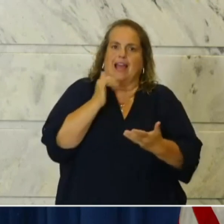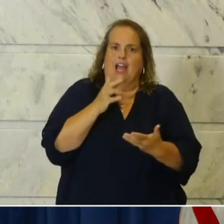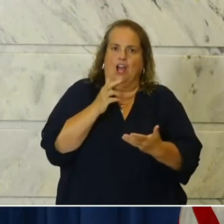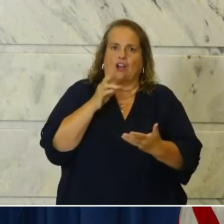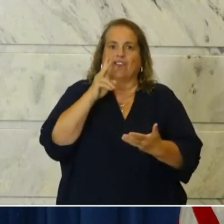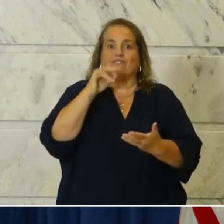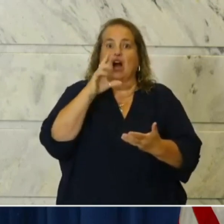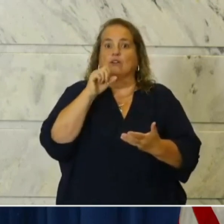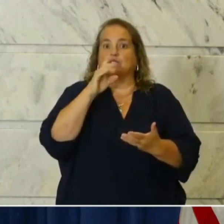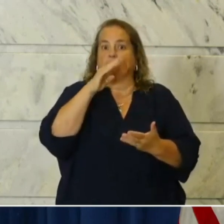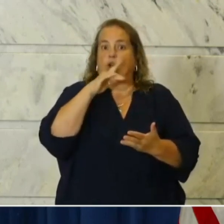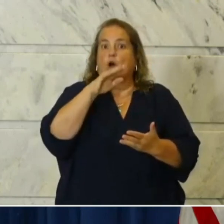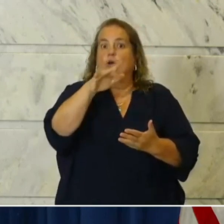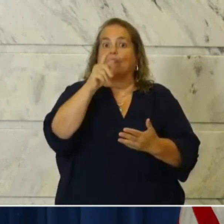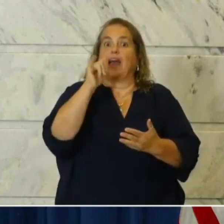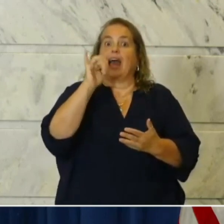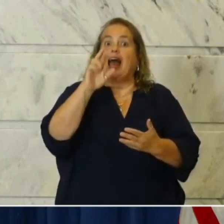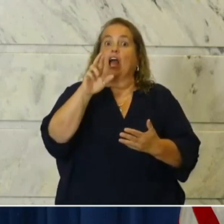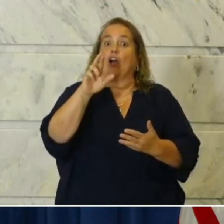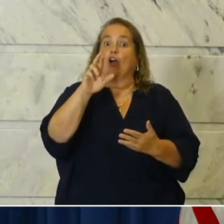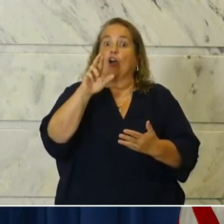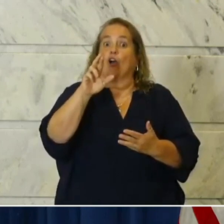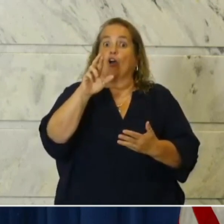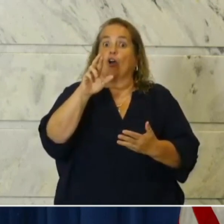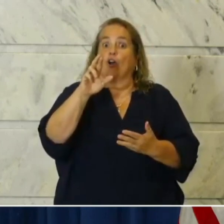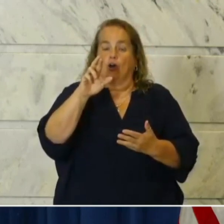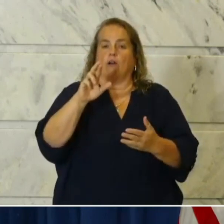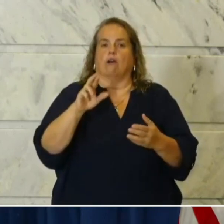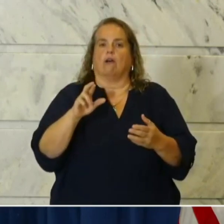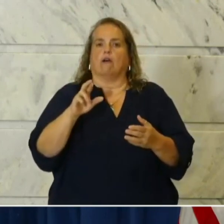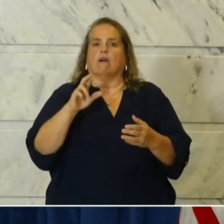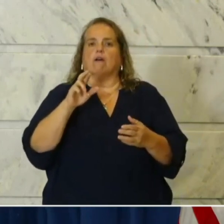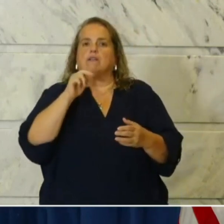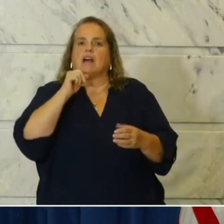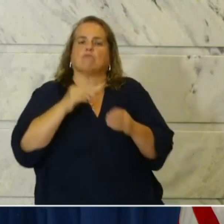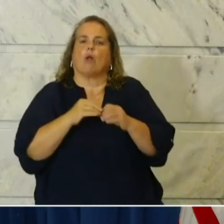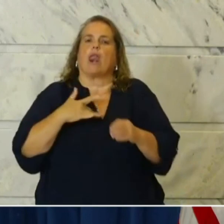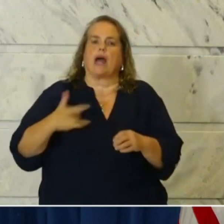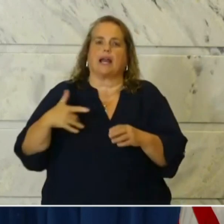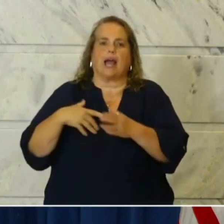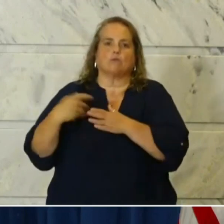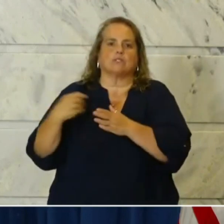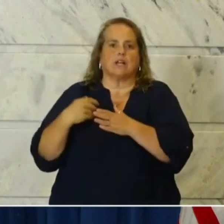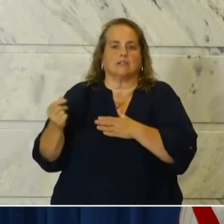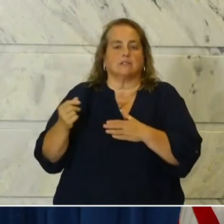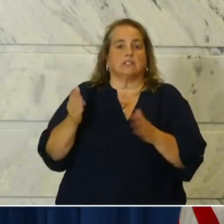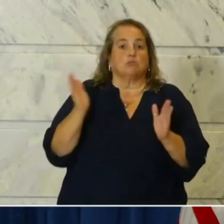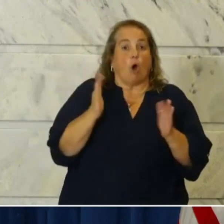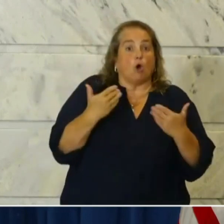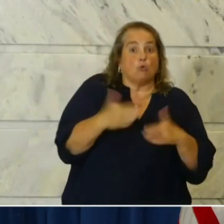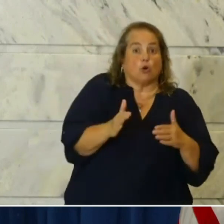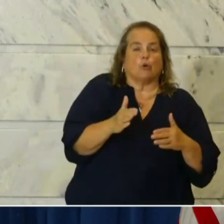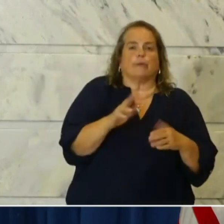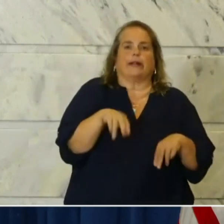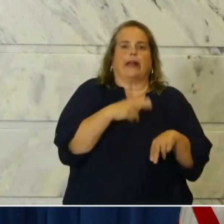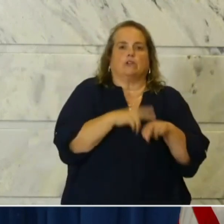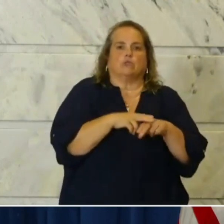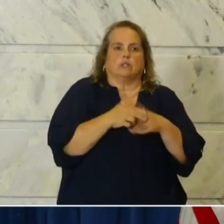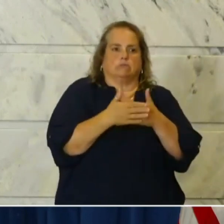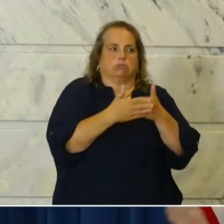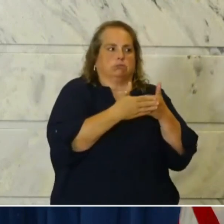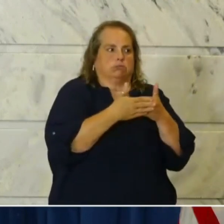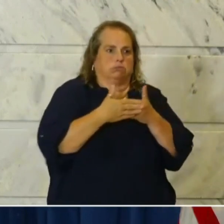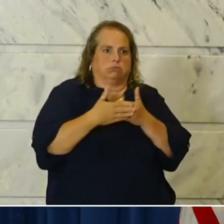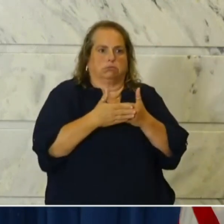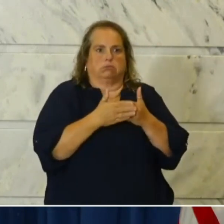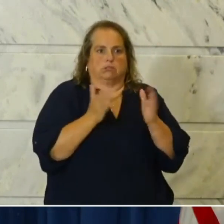in the air doesn't get concentrated. Number 2, you're not as likely to be as close to people. If you're in a small room, you just naturally get closer together than